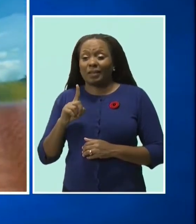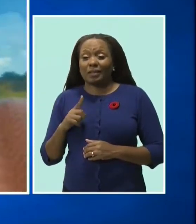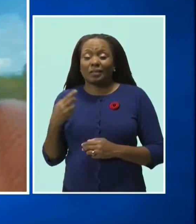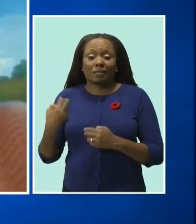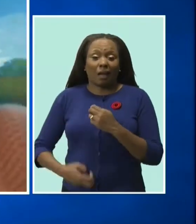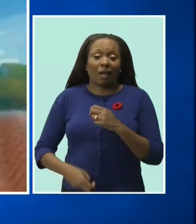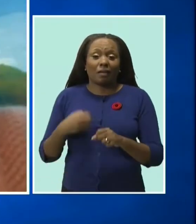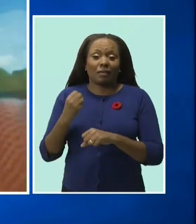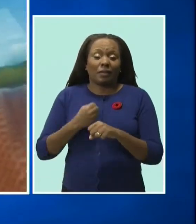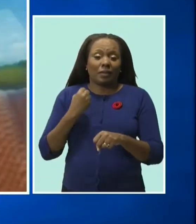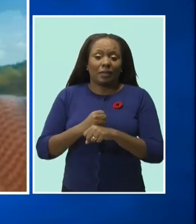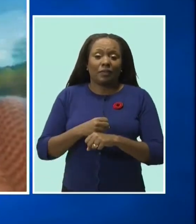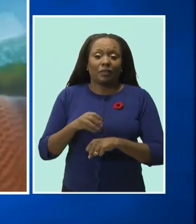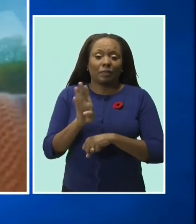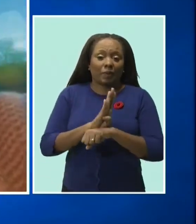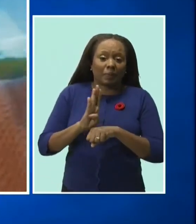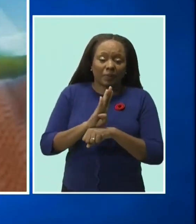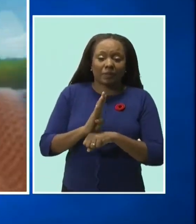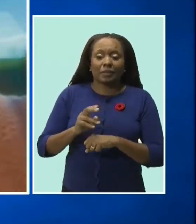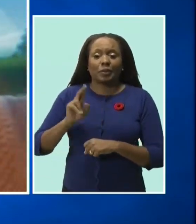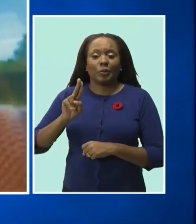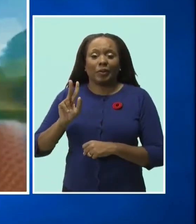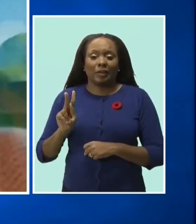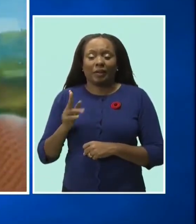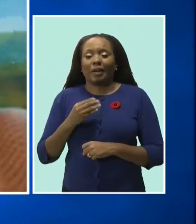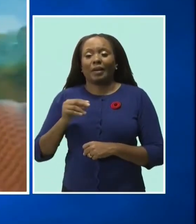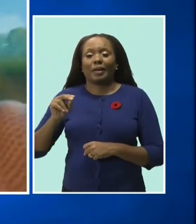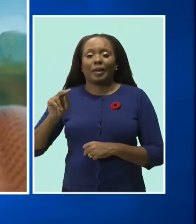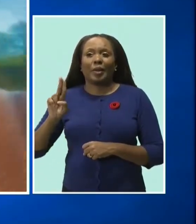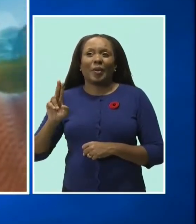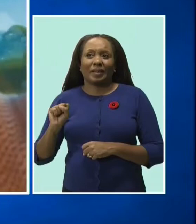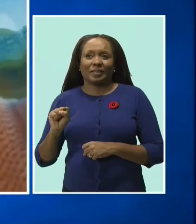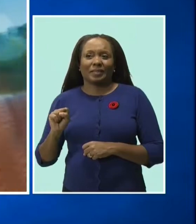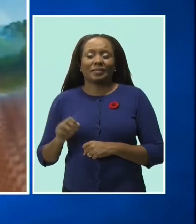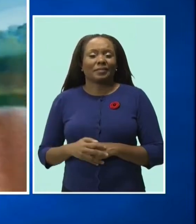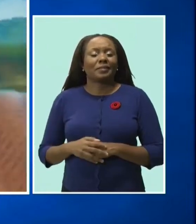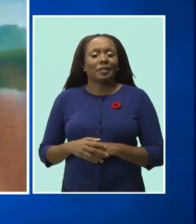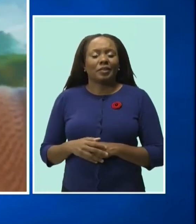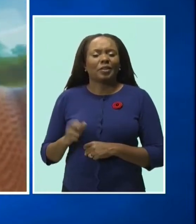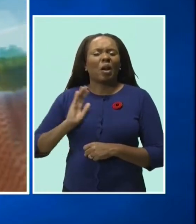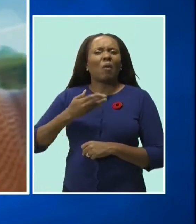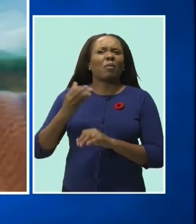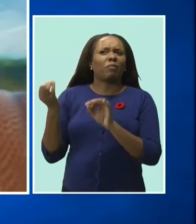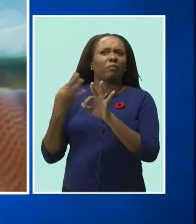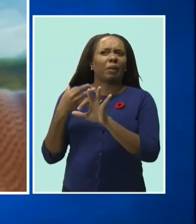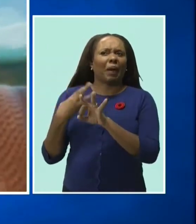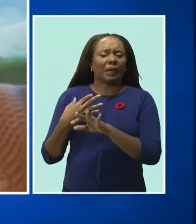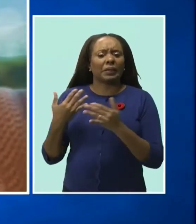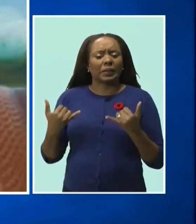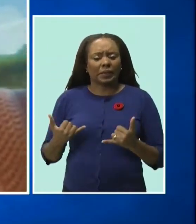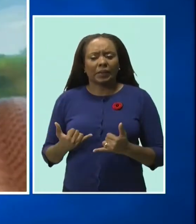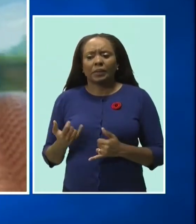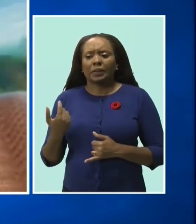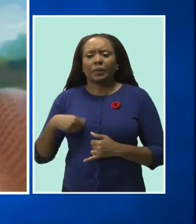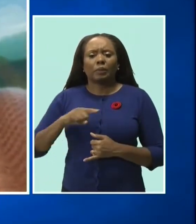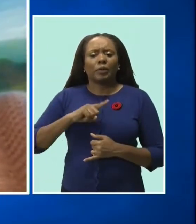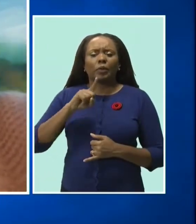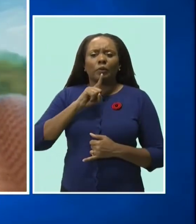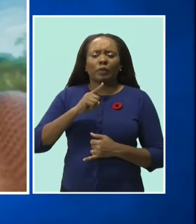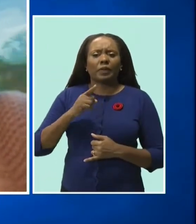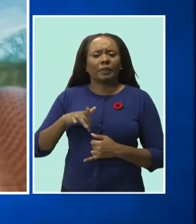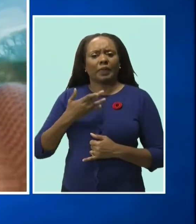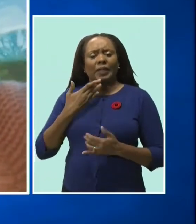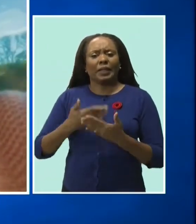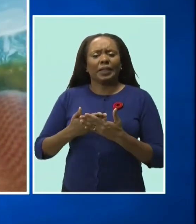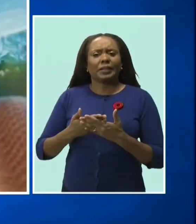and for the United States. So I think based on the feedback we've had to date, we're very optimistic about